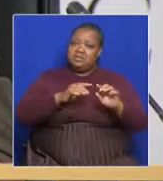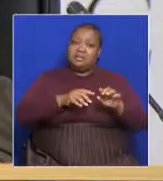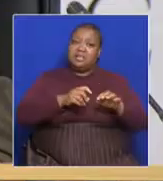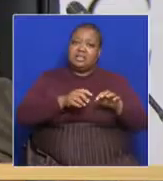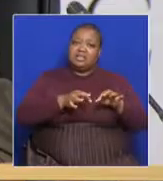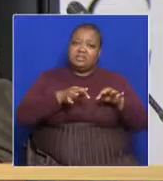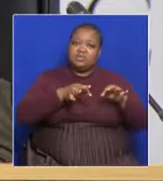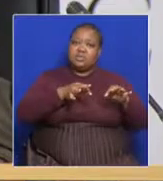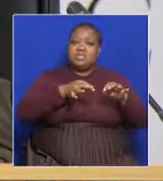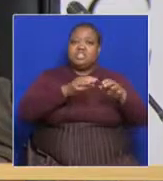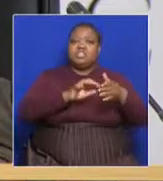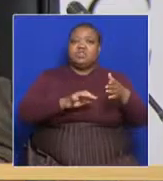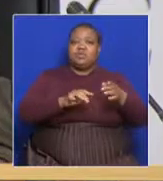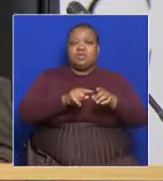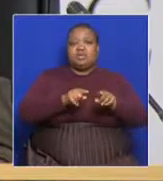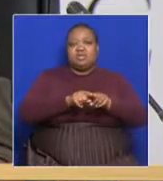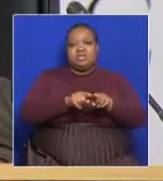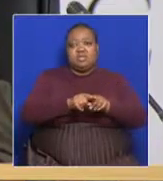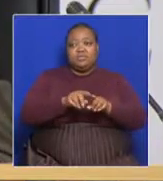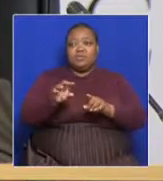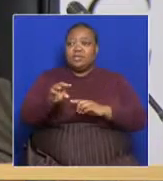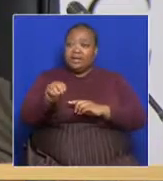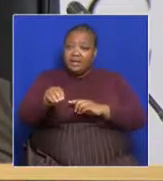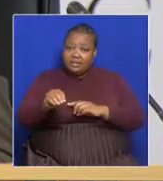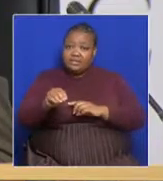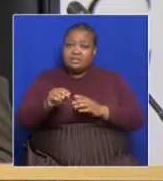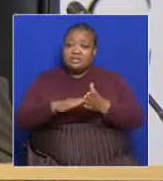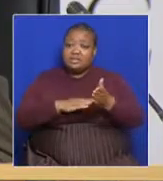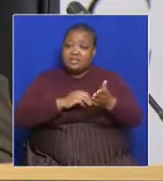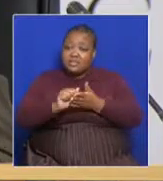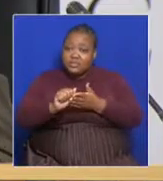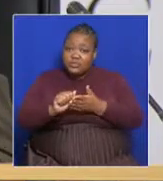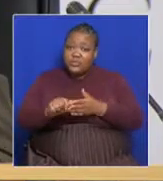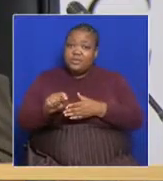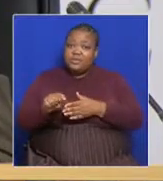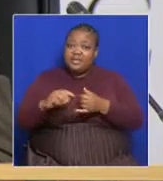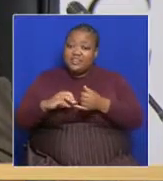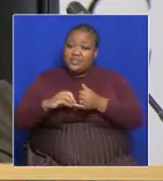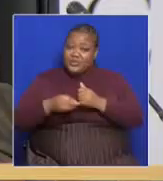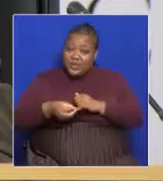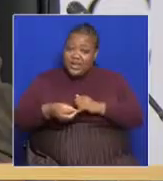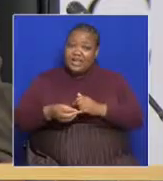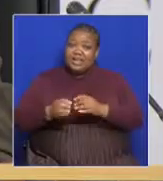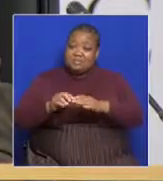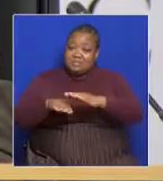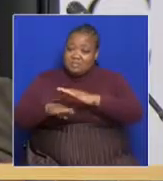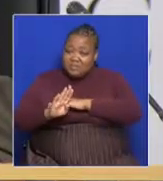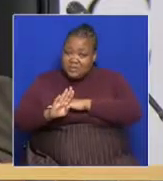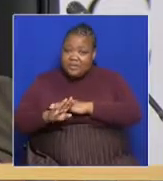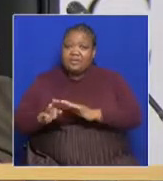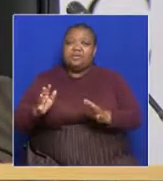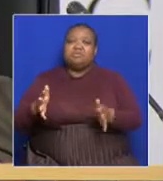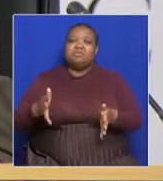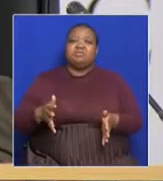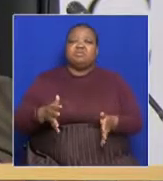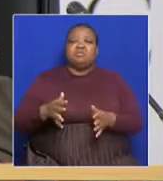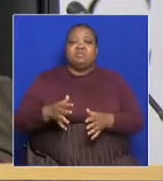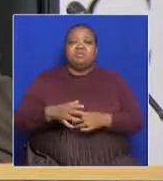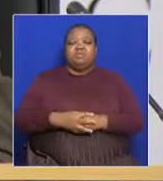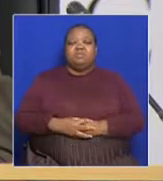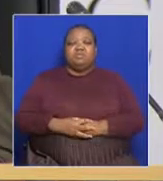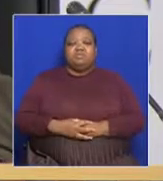I'm asking you about getting rid of these drugs. There was an attempted break-in. I'm just going to play devil's advocate here,